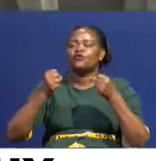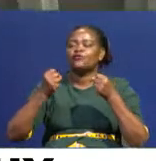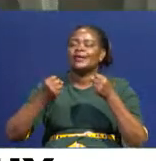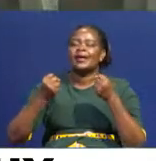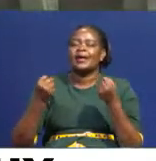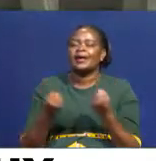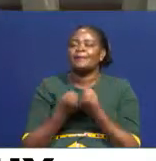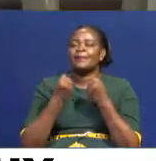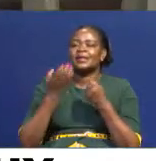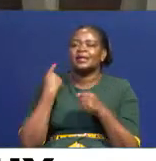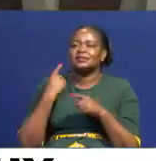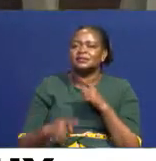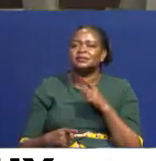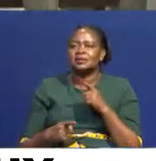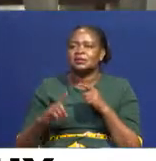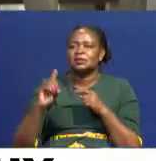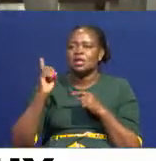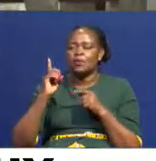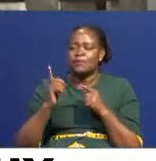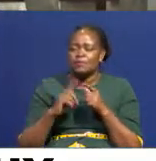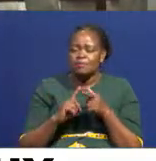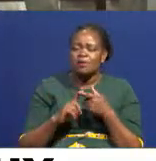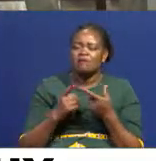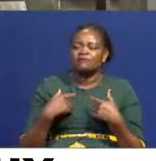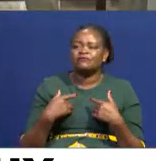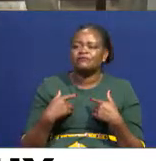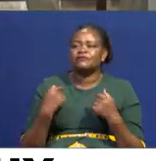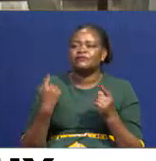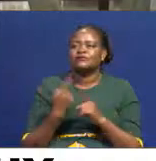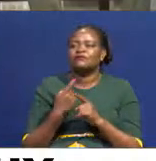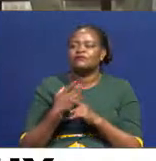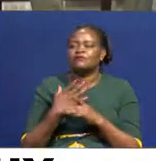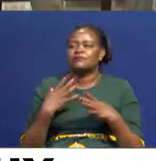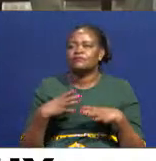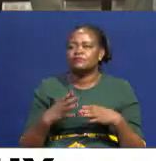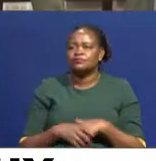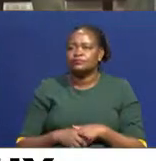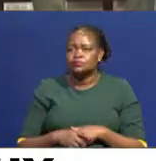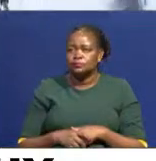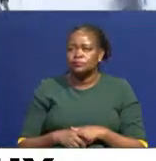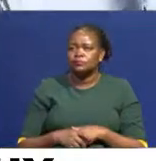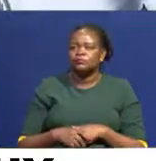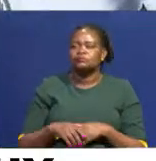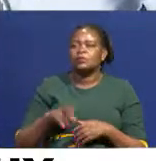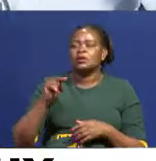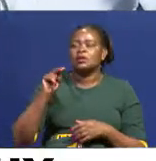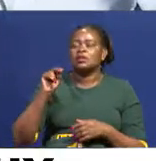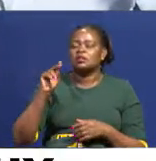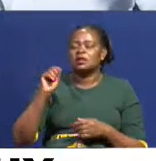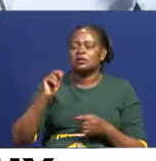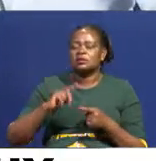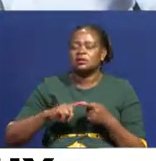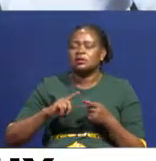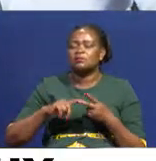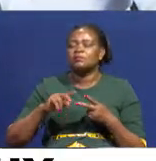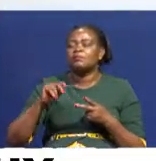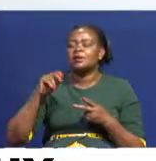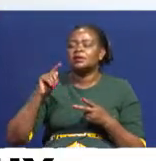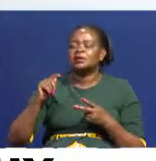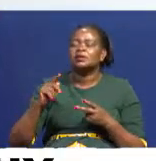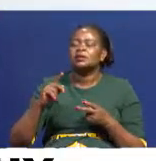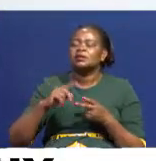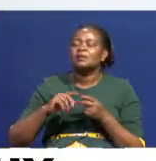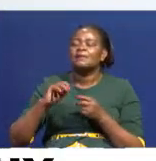Nairobi, namely Gaylord Ngasi, Andikolo Omondi, Ido Kuta, Wycliffe Oguta, Nathan Tisindoli, Patrick Wainama, Faran